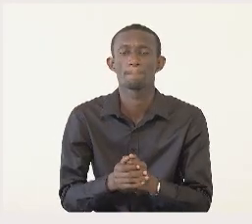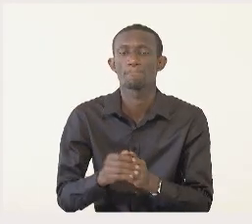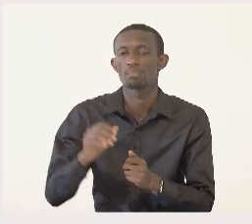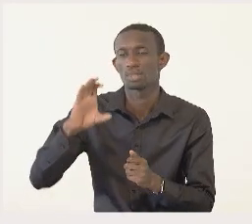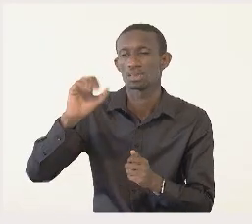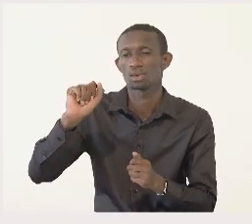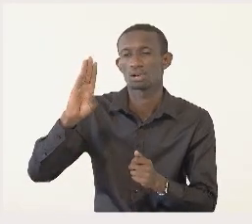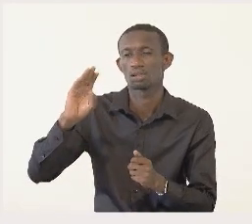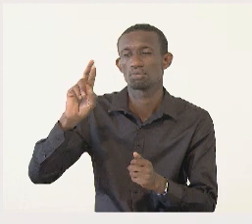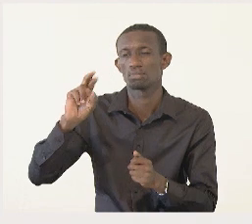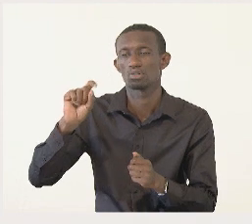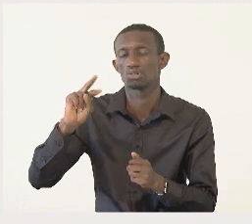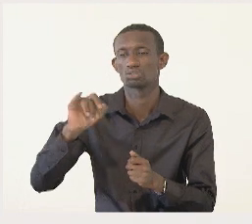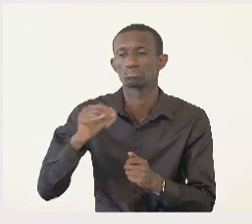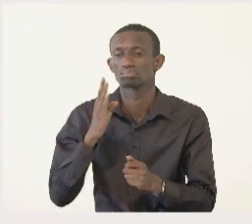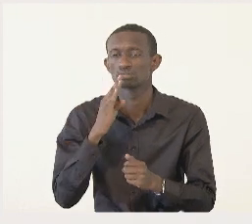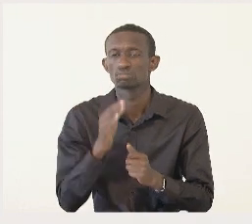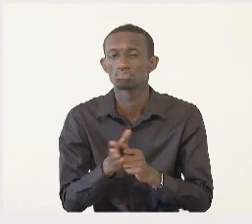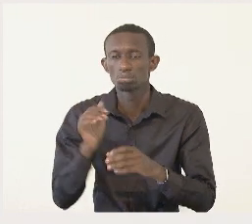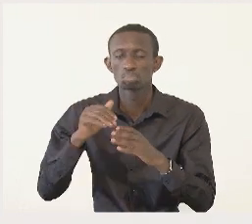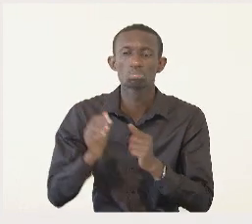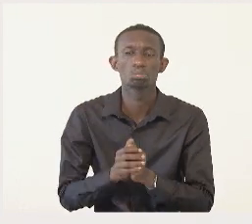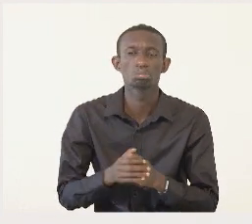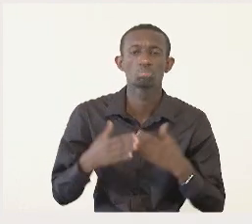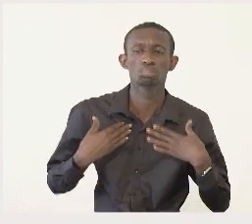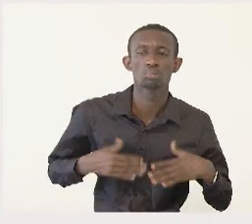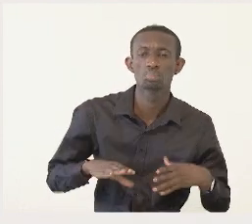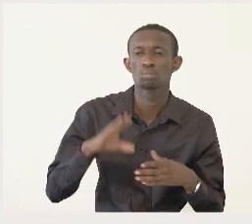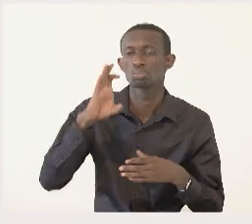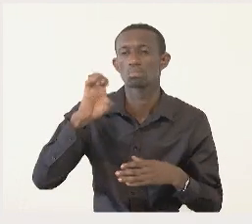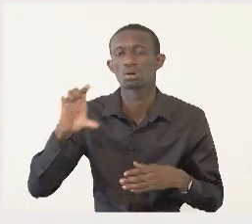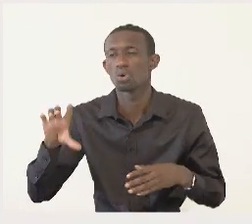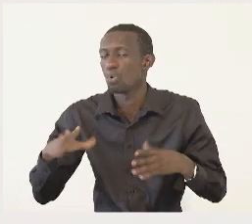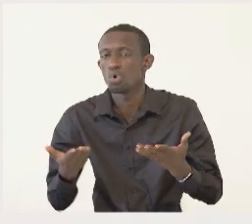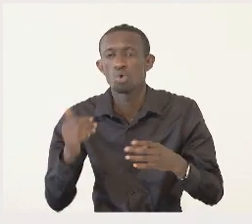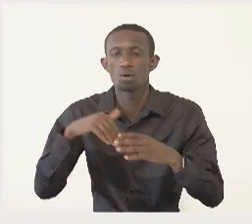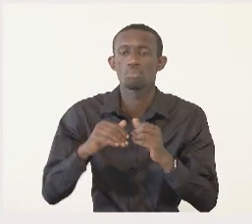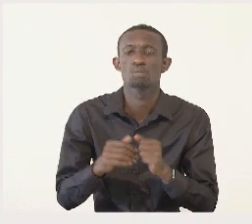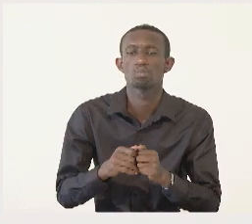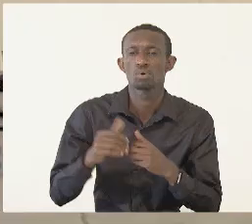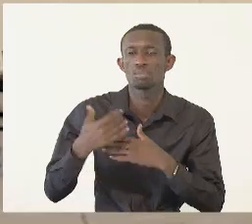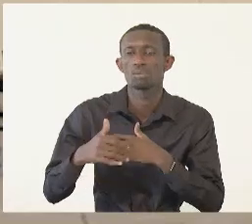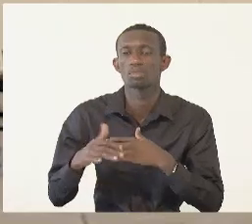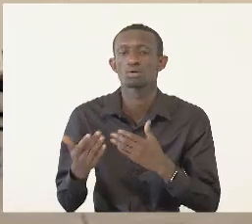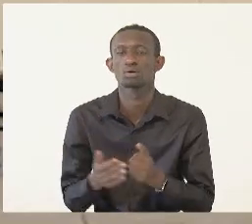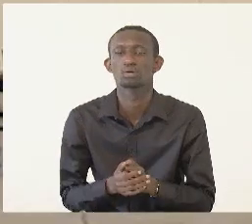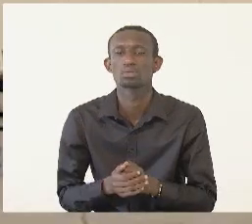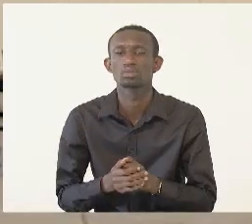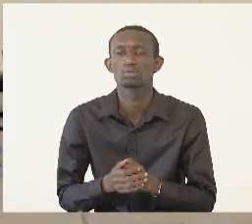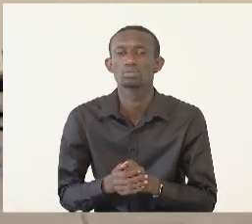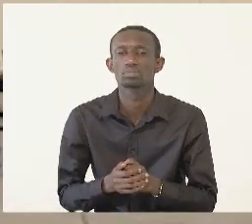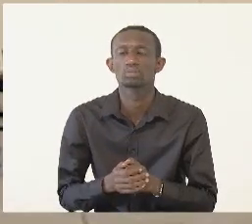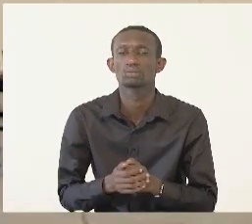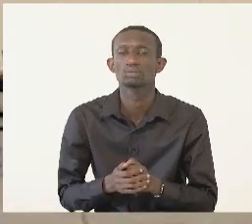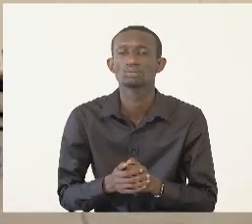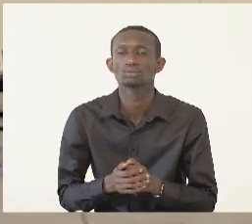dioxide in the blood, all right? What will happen? It will become to be too much of excess